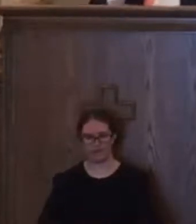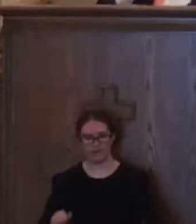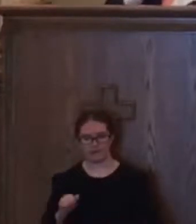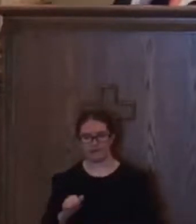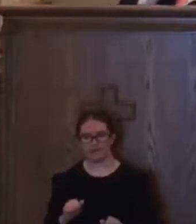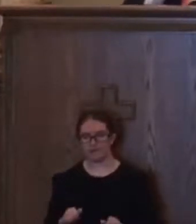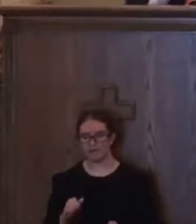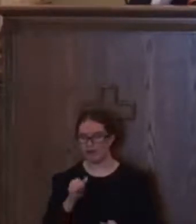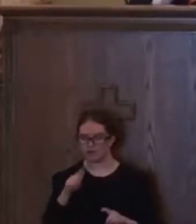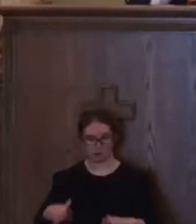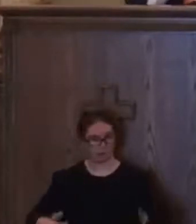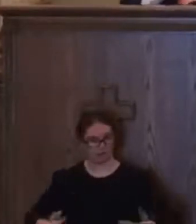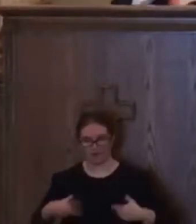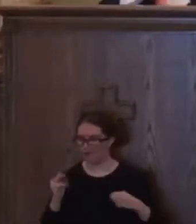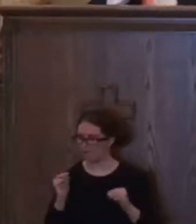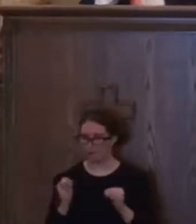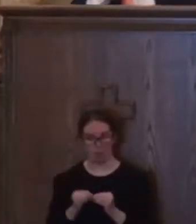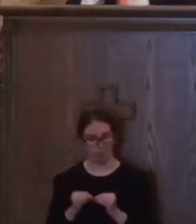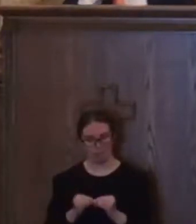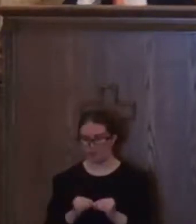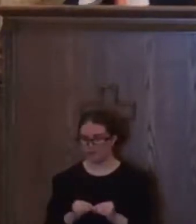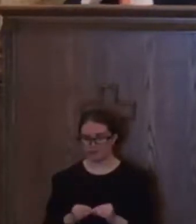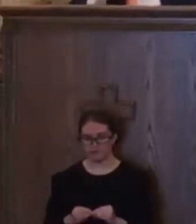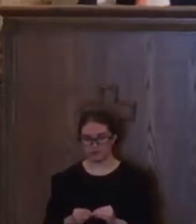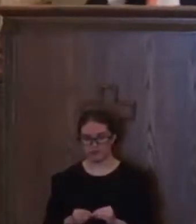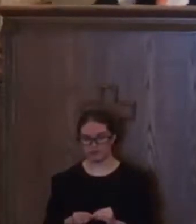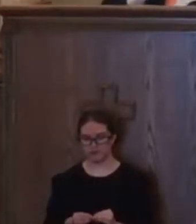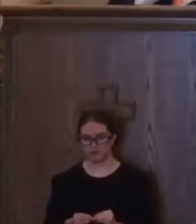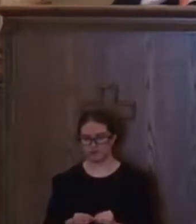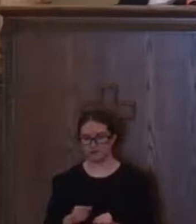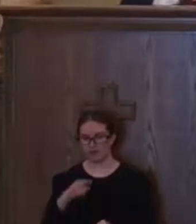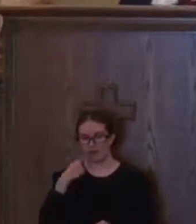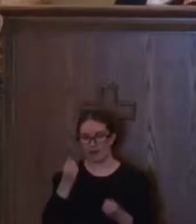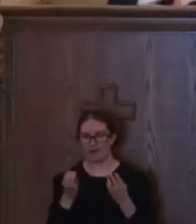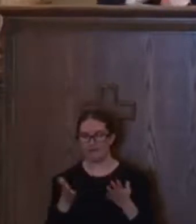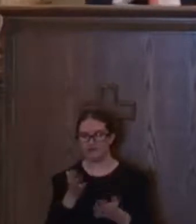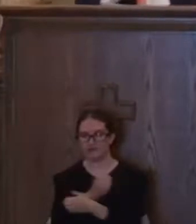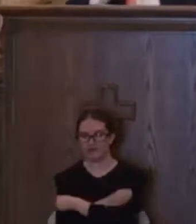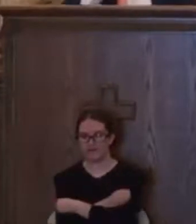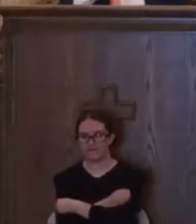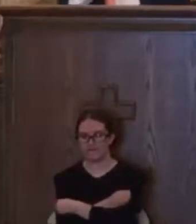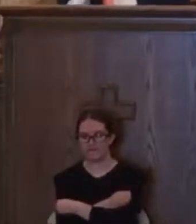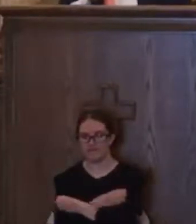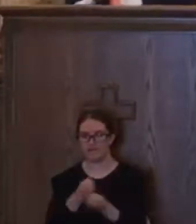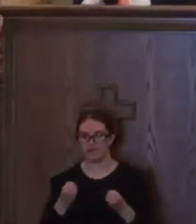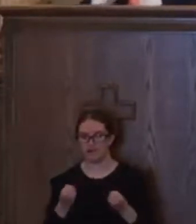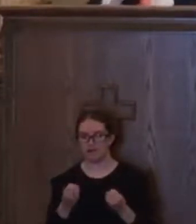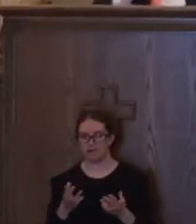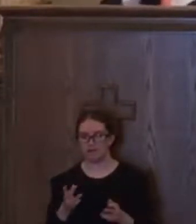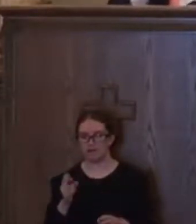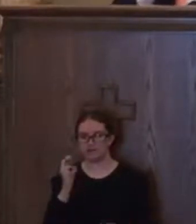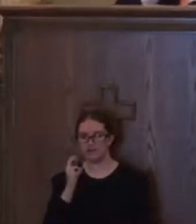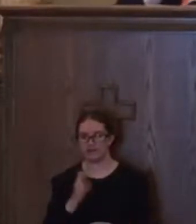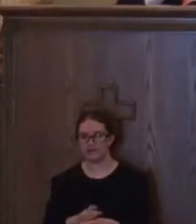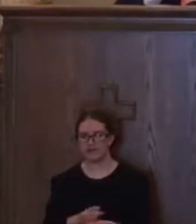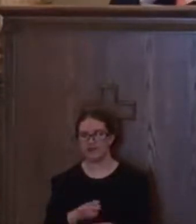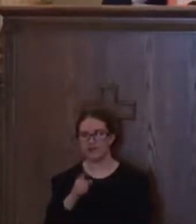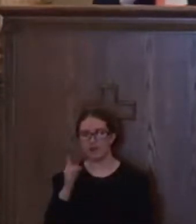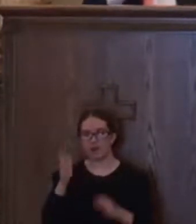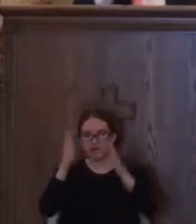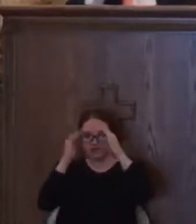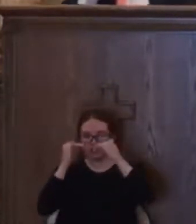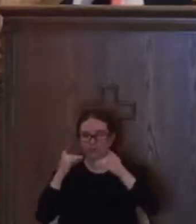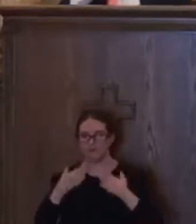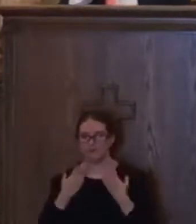anymore. I don't want to live anymore. I don't want to do it. I just want to tell you how much I love you. How much I care about y'all, and how much hope